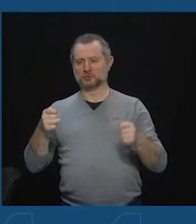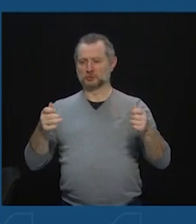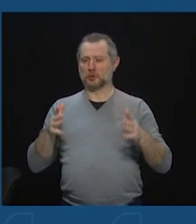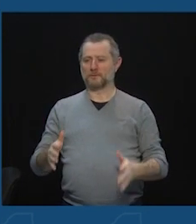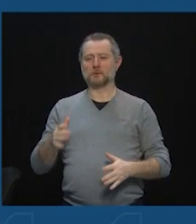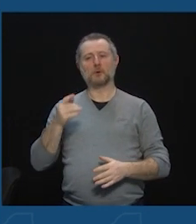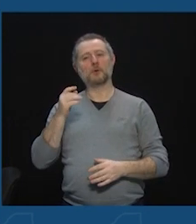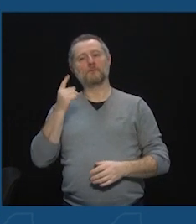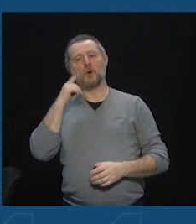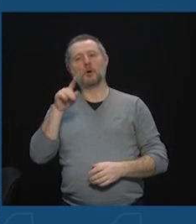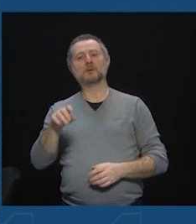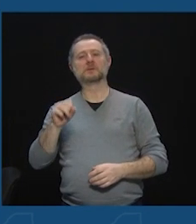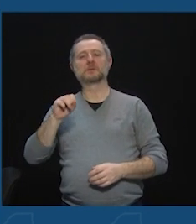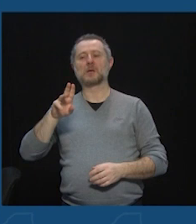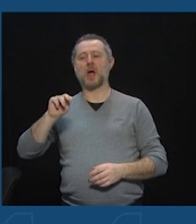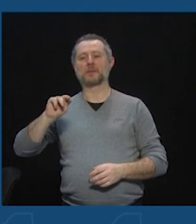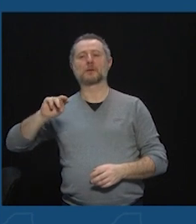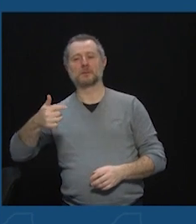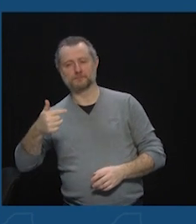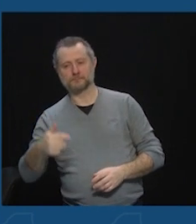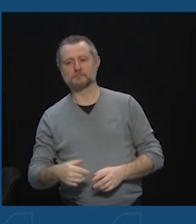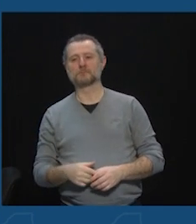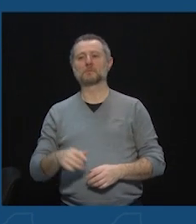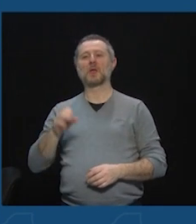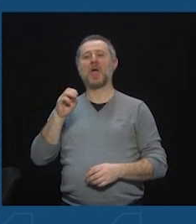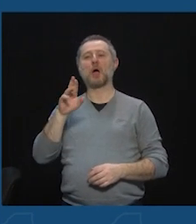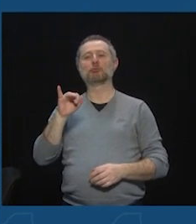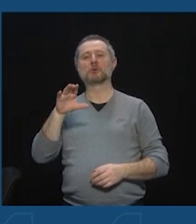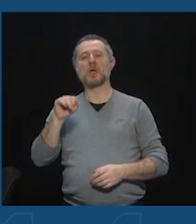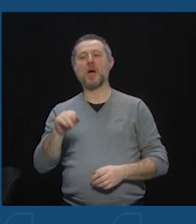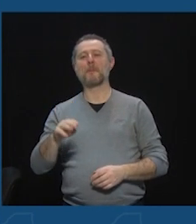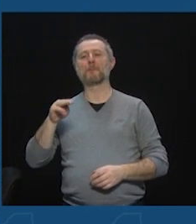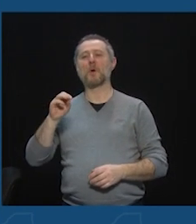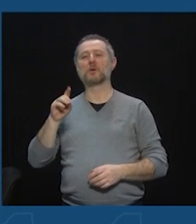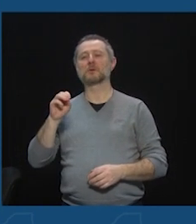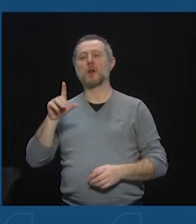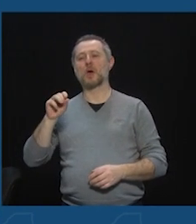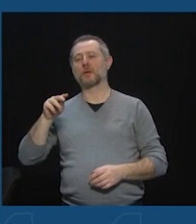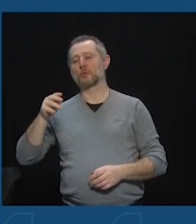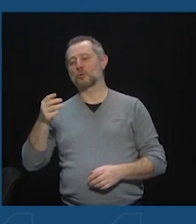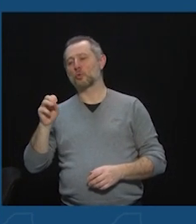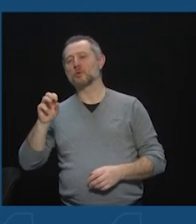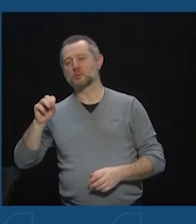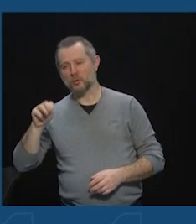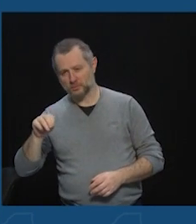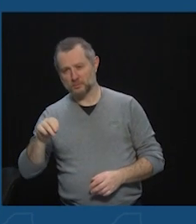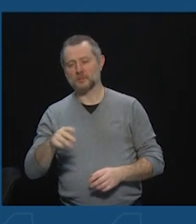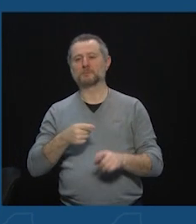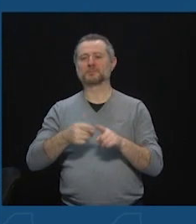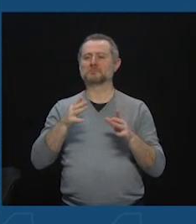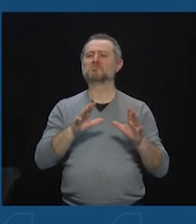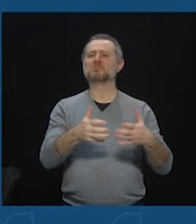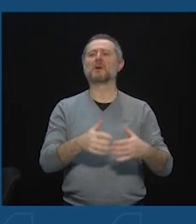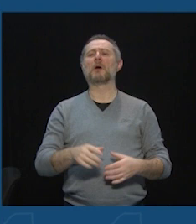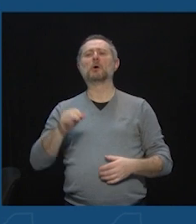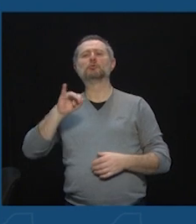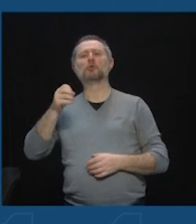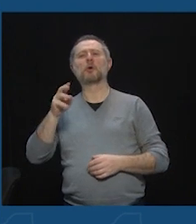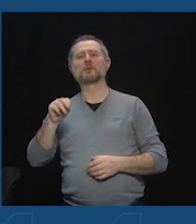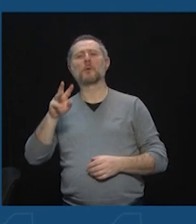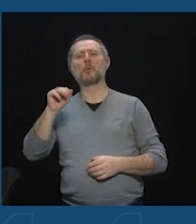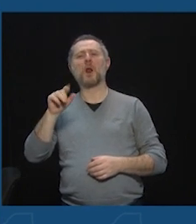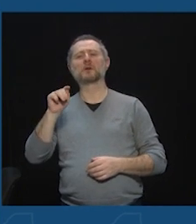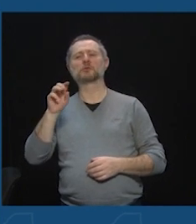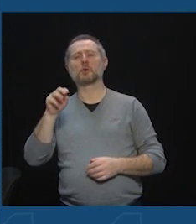our statewide social work director for the SNUG program. John Watson, our counsel at the New York State Office of Victim